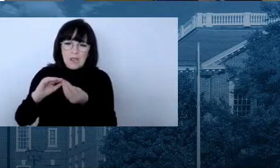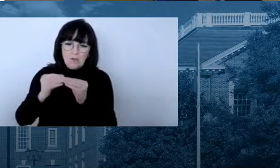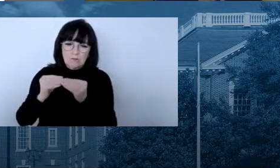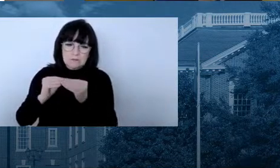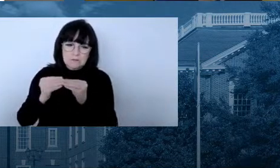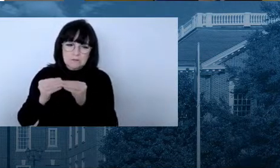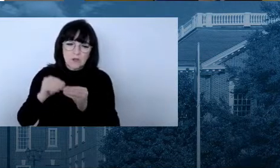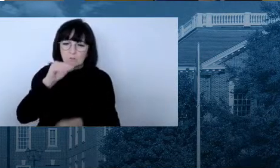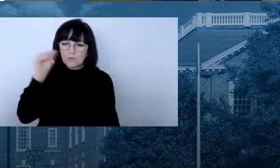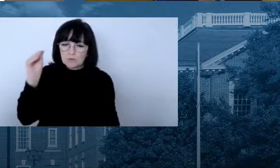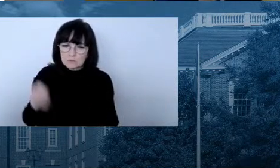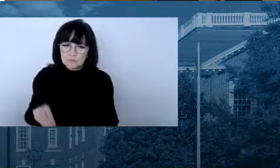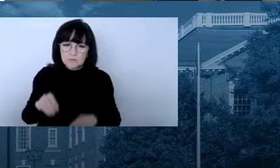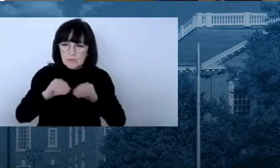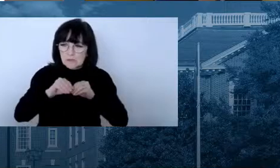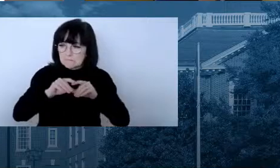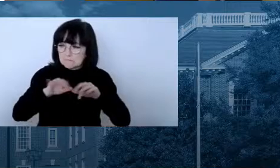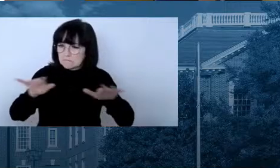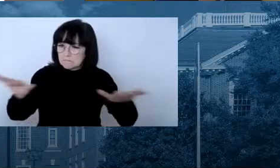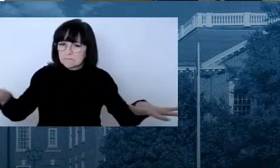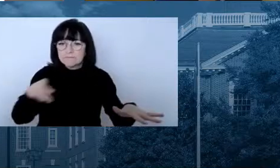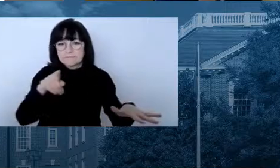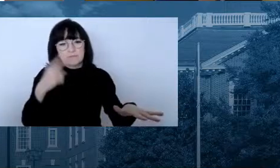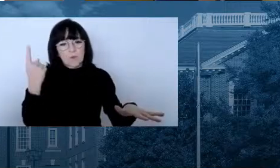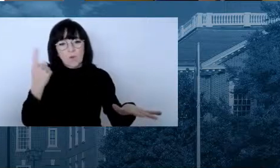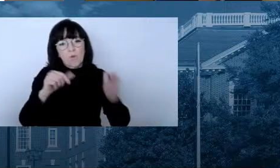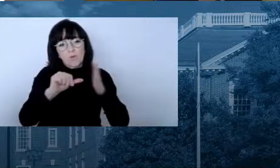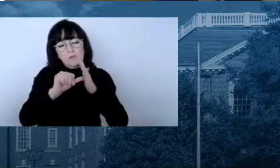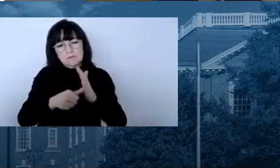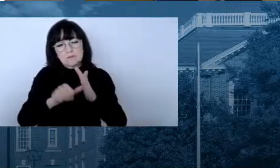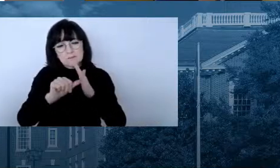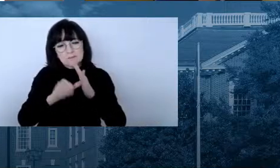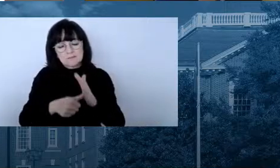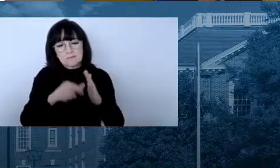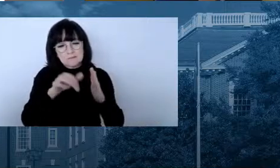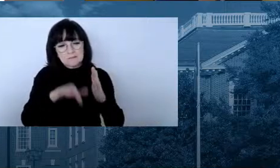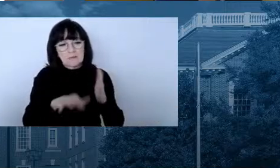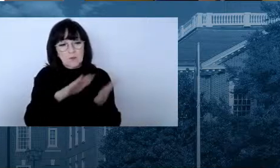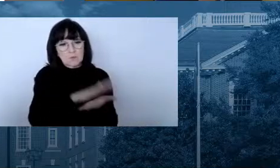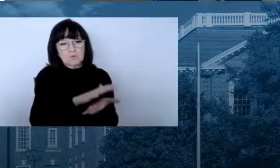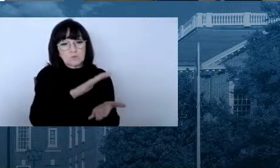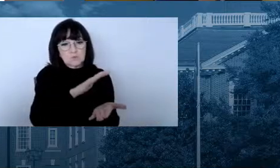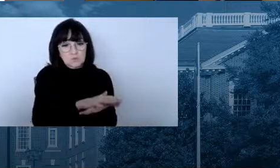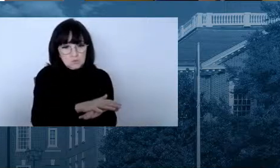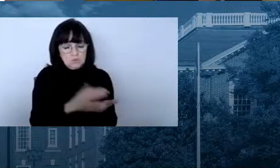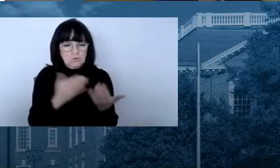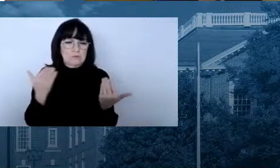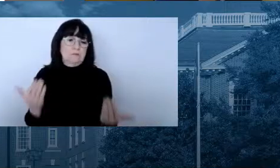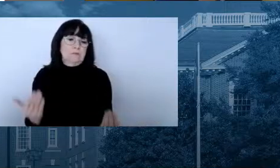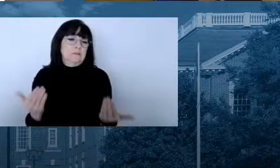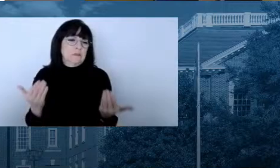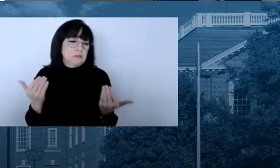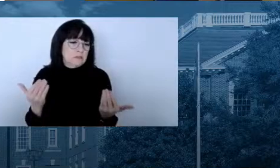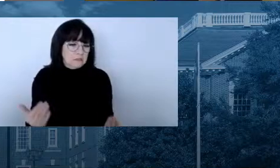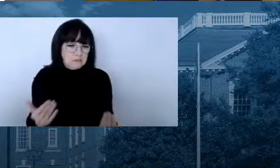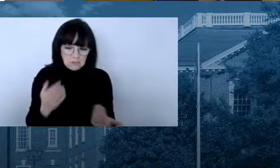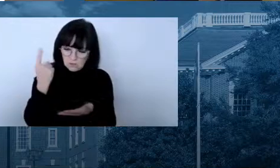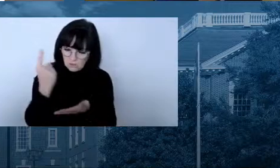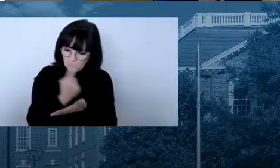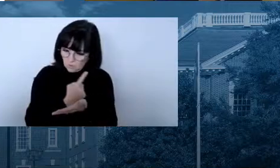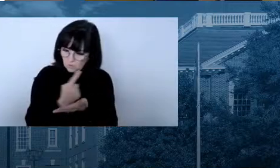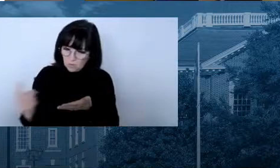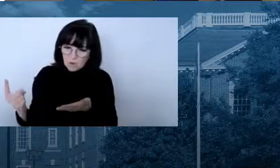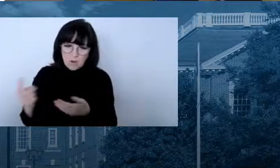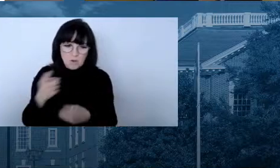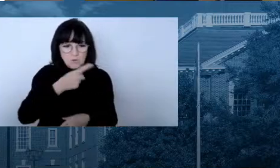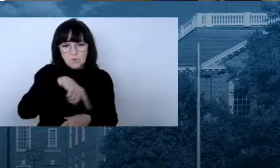at schools, you always talk about how schools are kind of that structured environment. And now there's been a week or so where they've been out